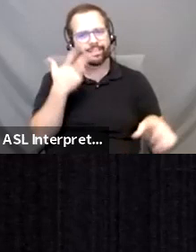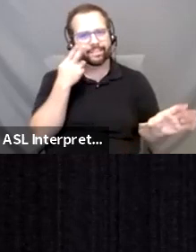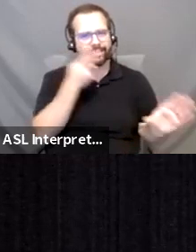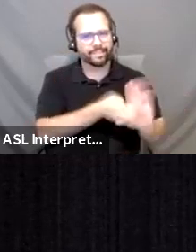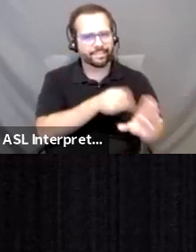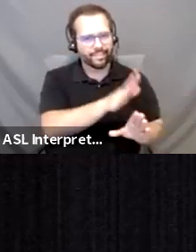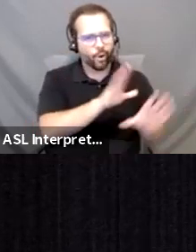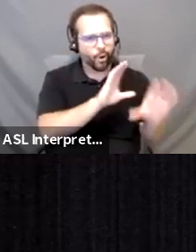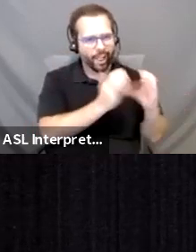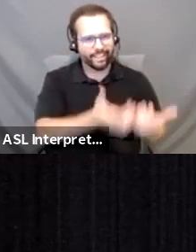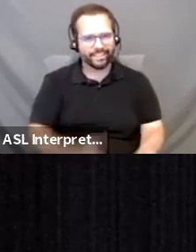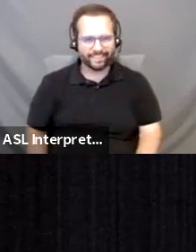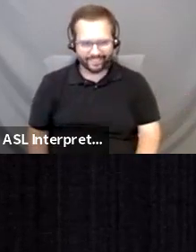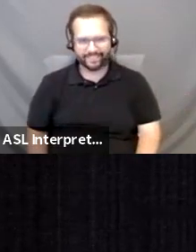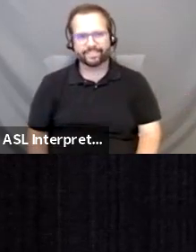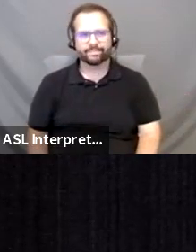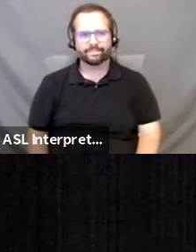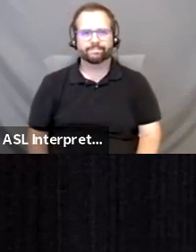class?